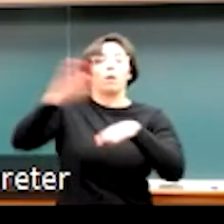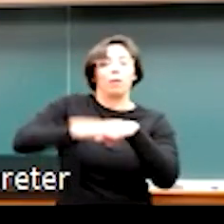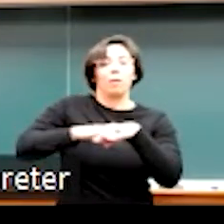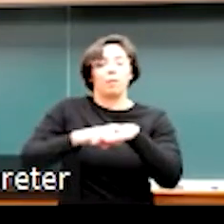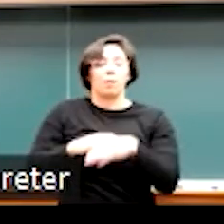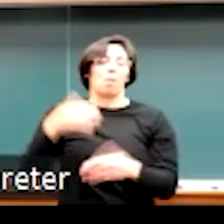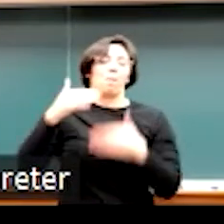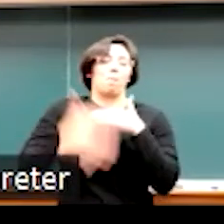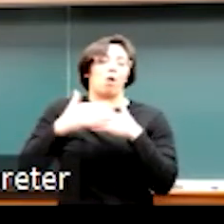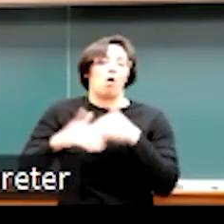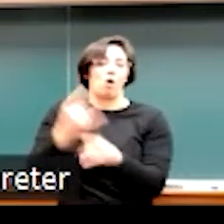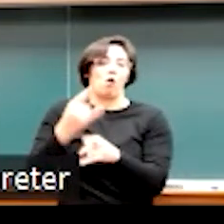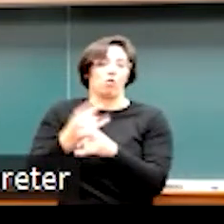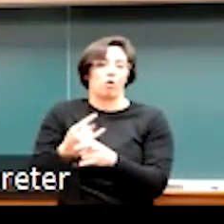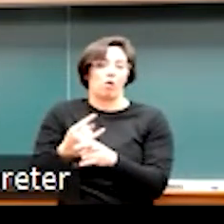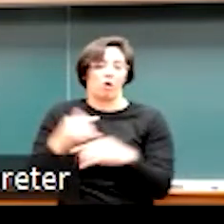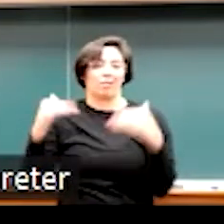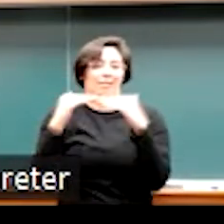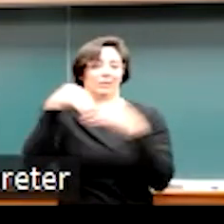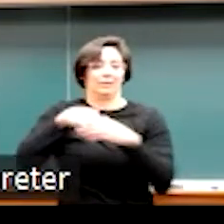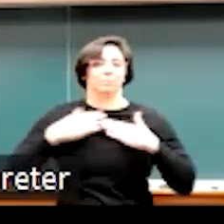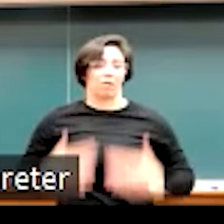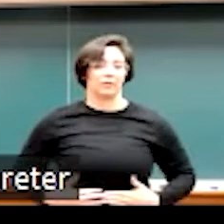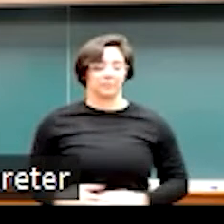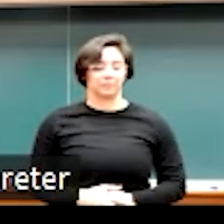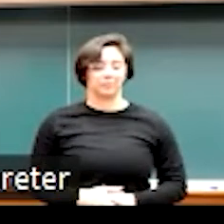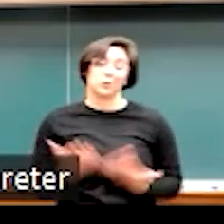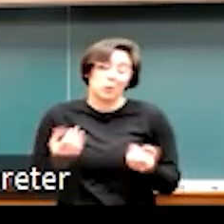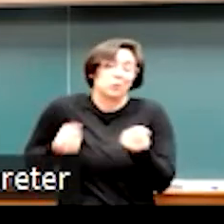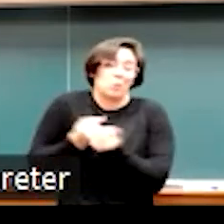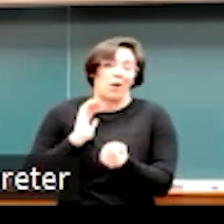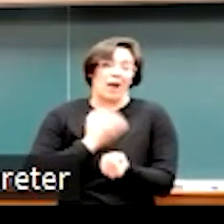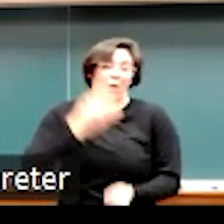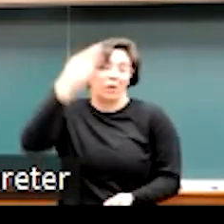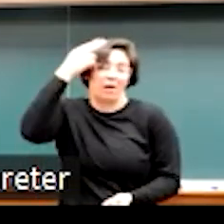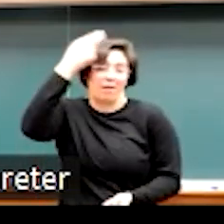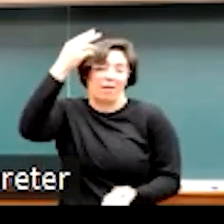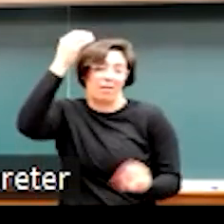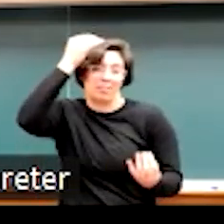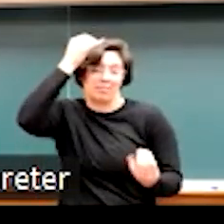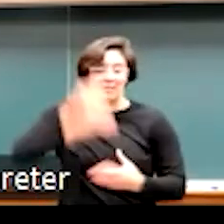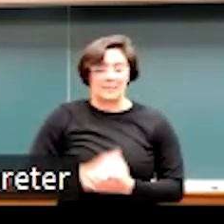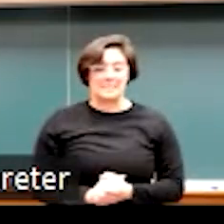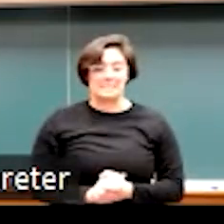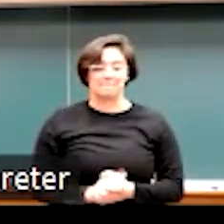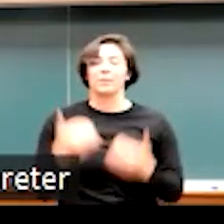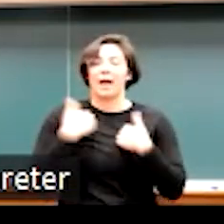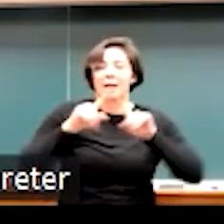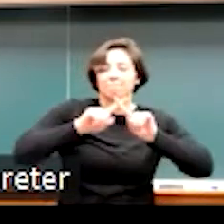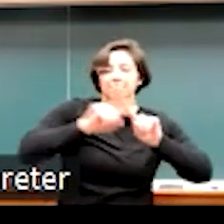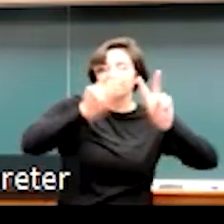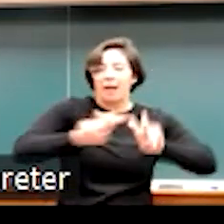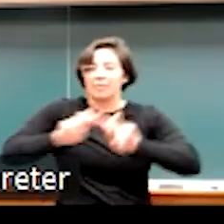content level. So that supported the hypothesis. And another interesting thing about this is we do these